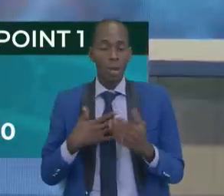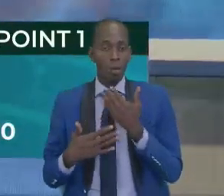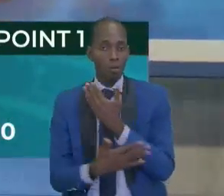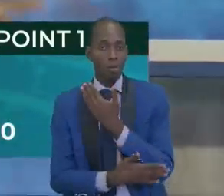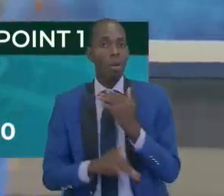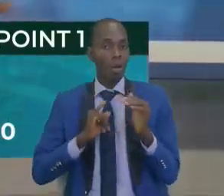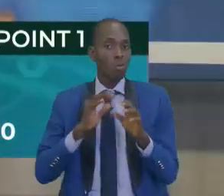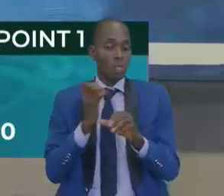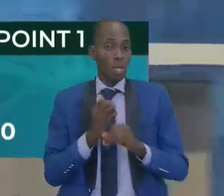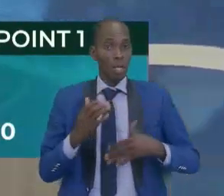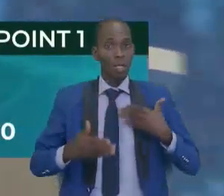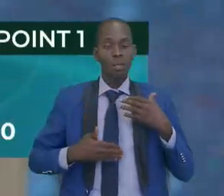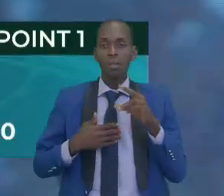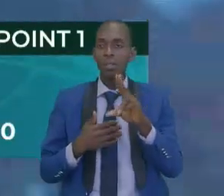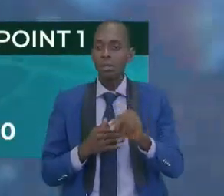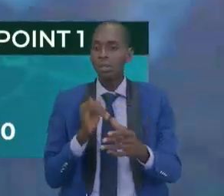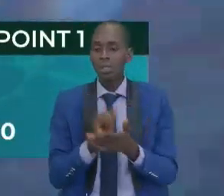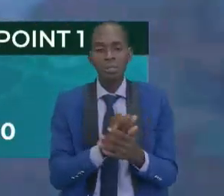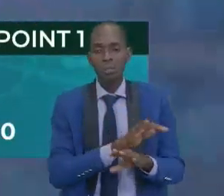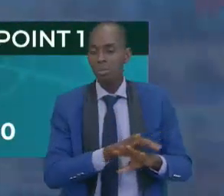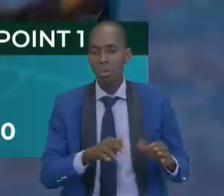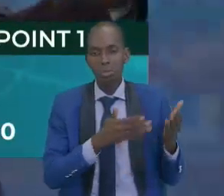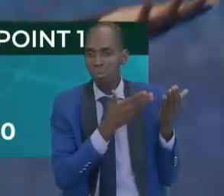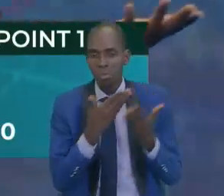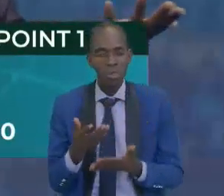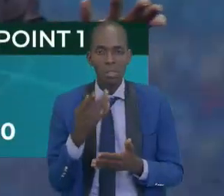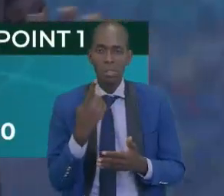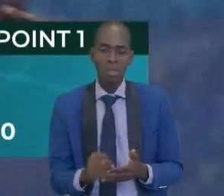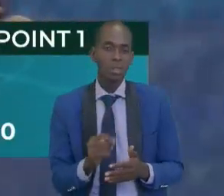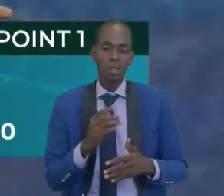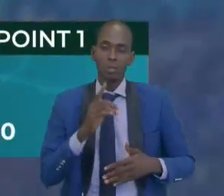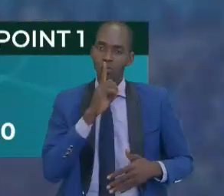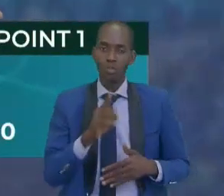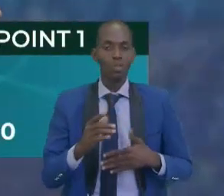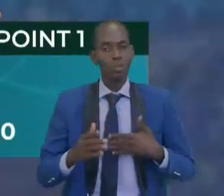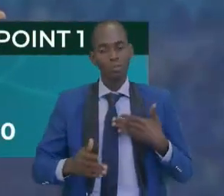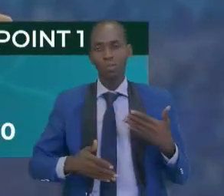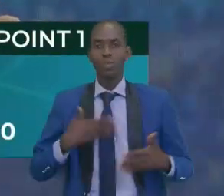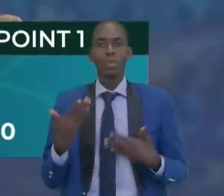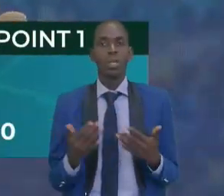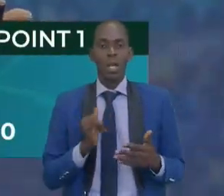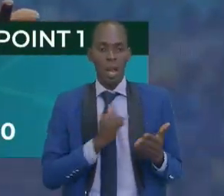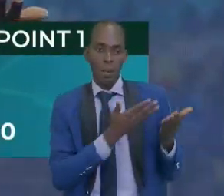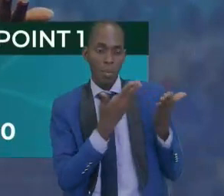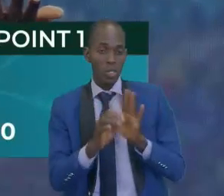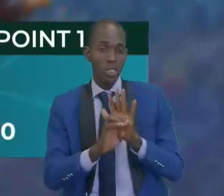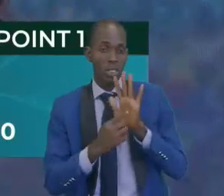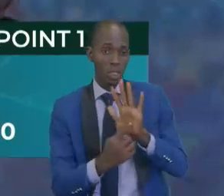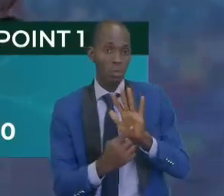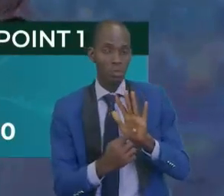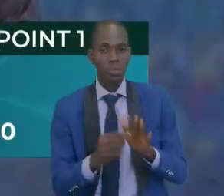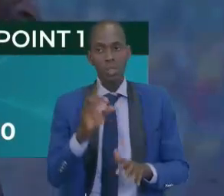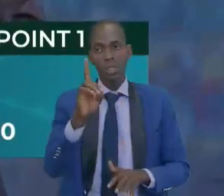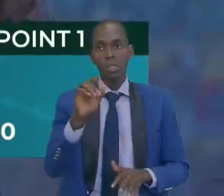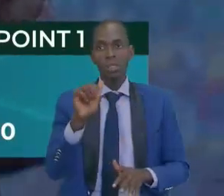That doesn't bring the joy I'm talking about. I bring you David the king. I bring